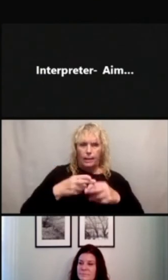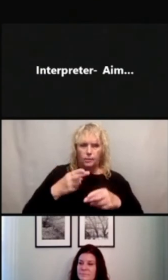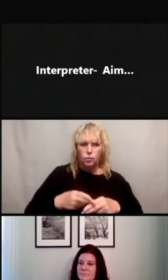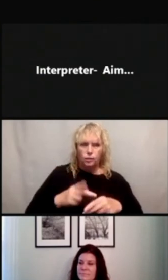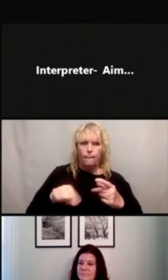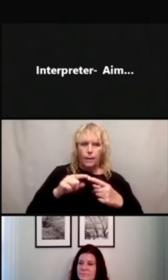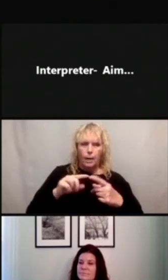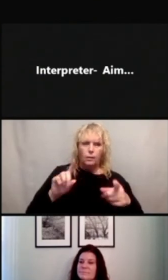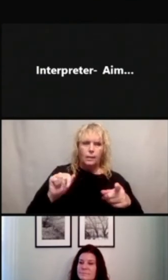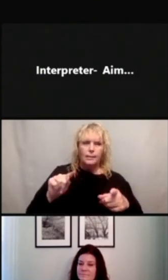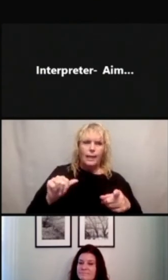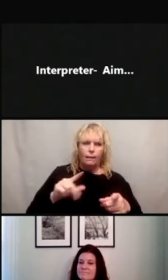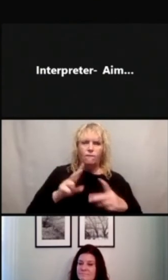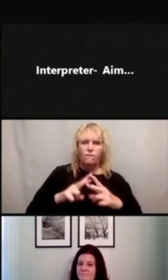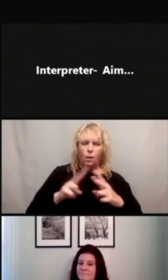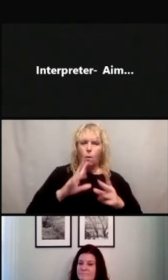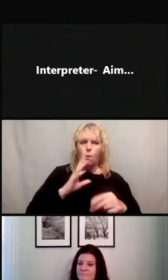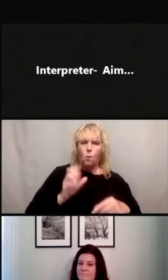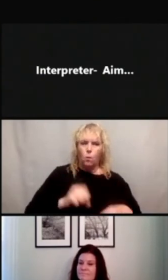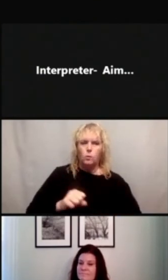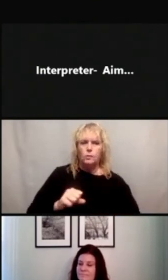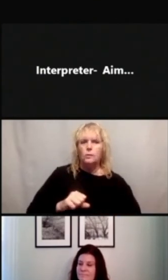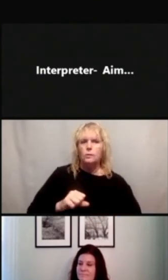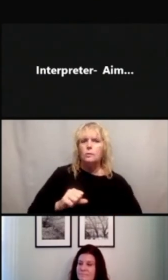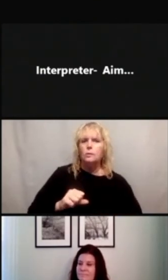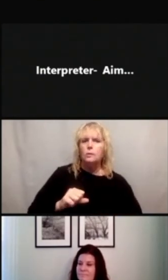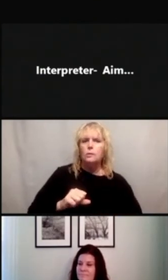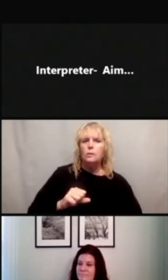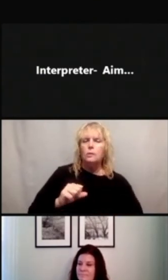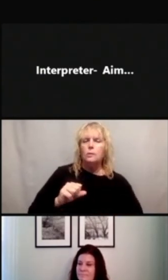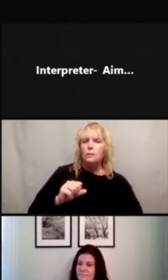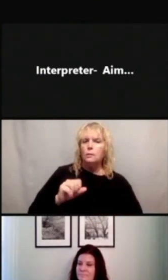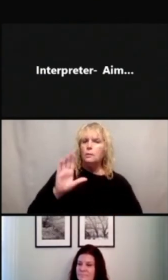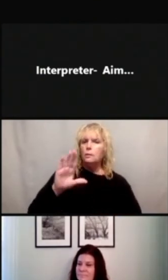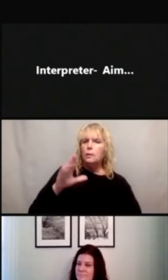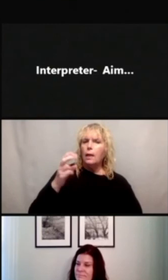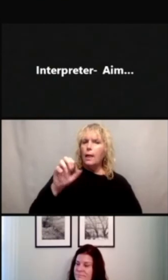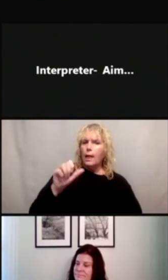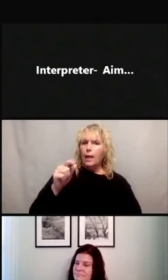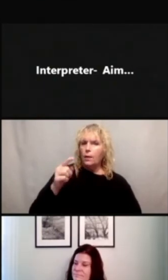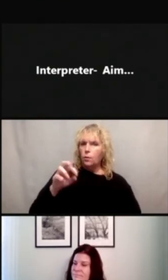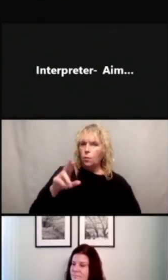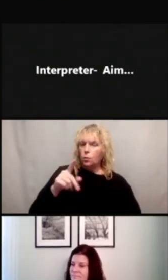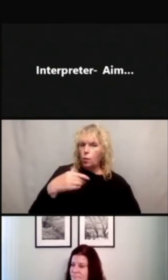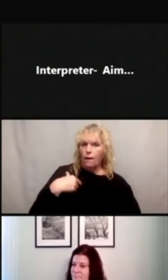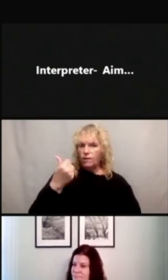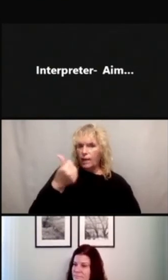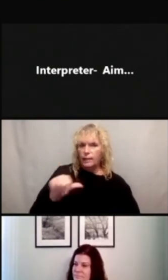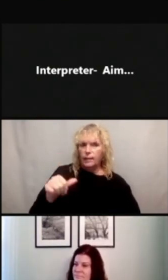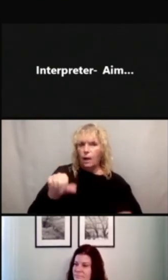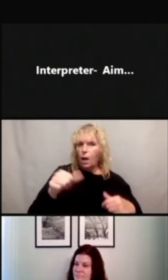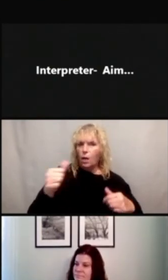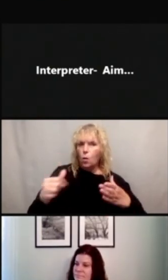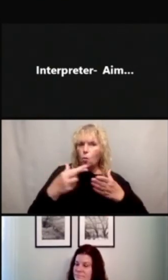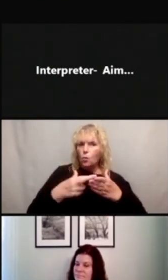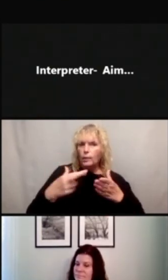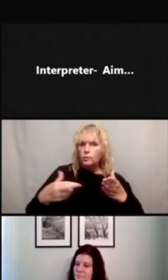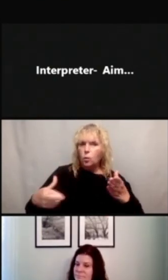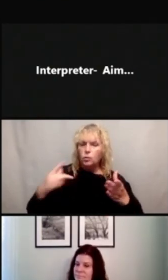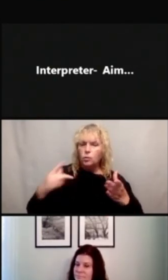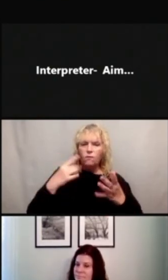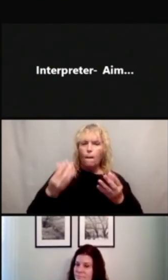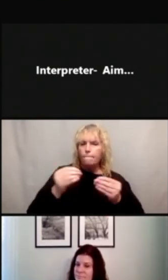old. Heather, do you have any resources? One person asked about whether there are good resources for more